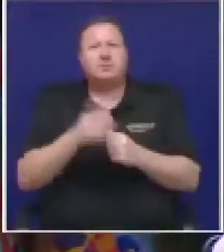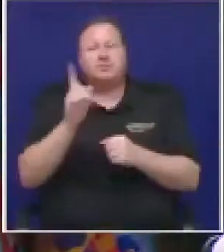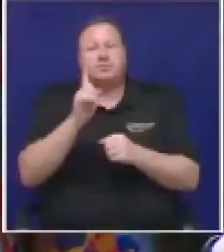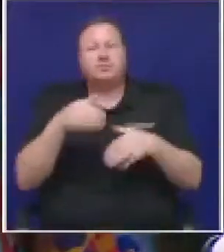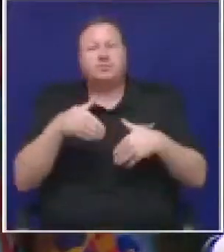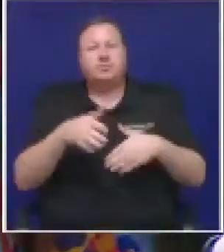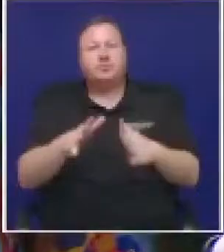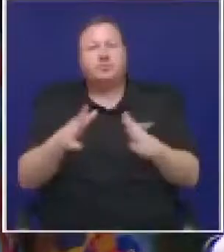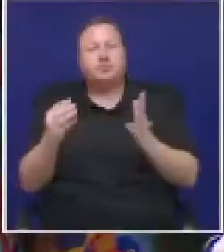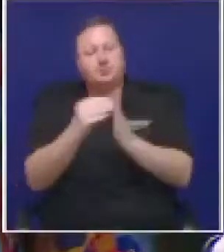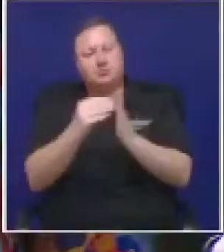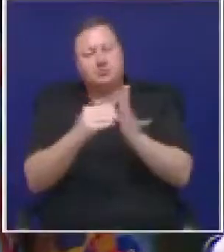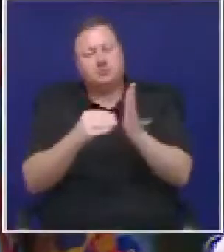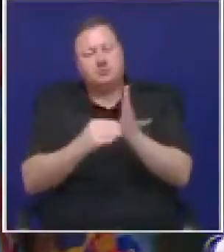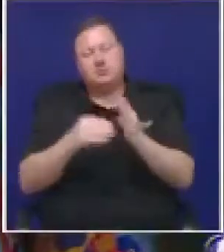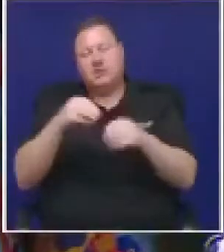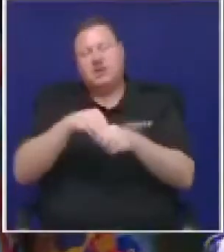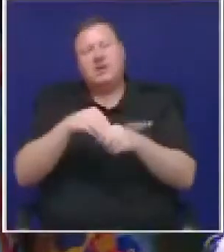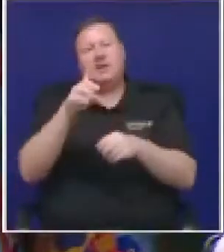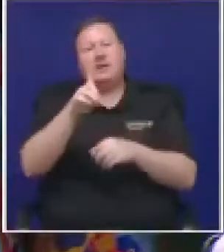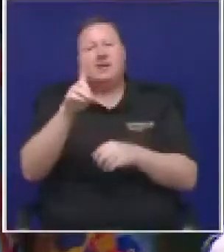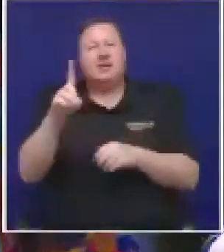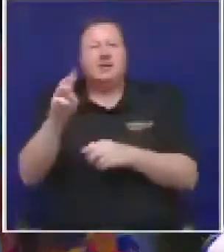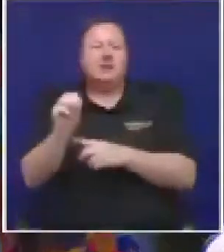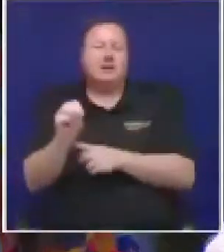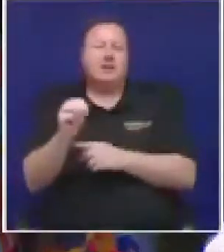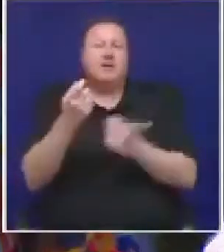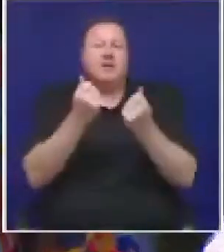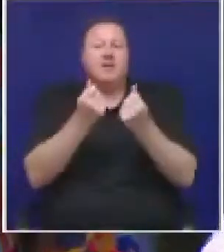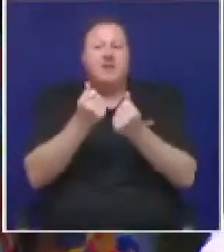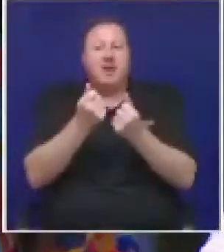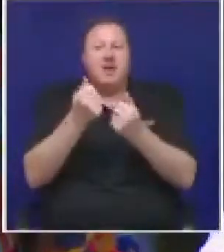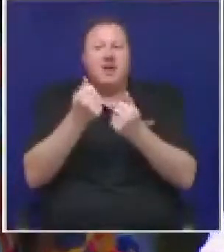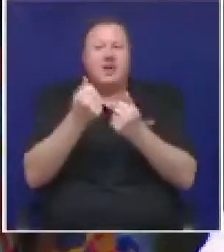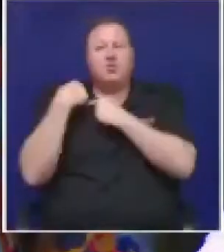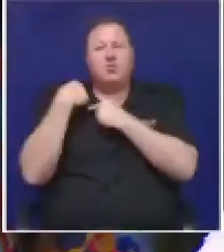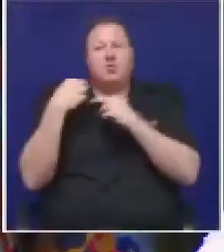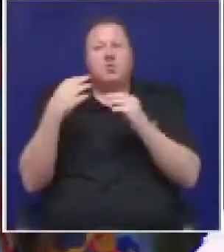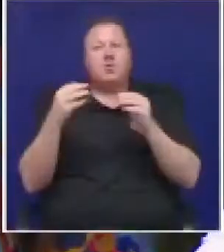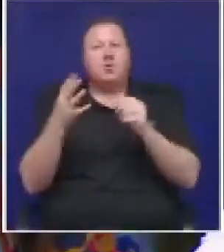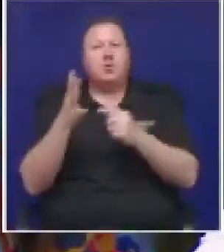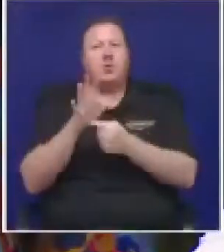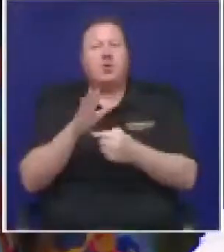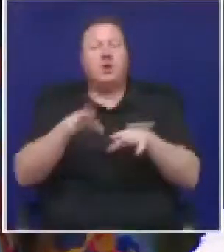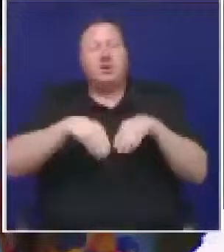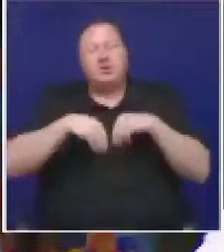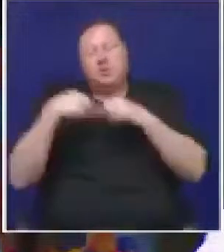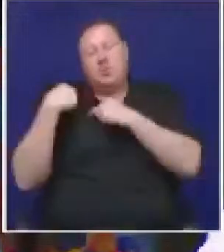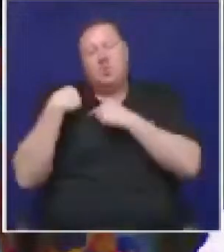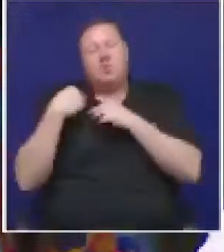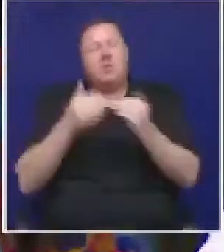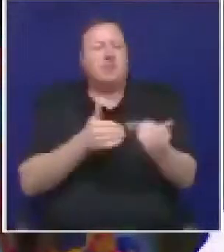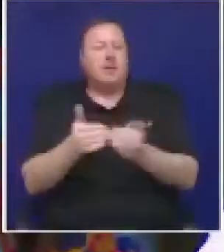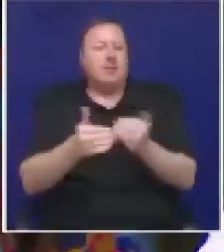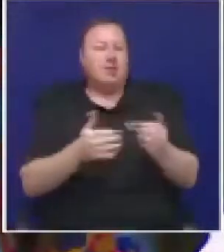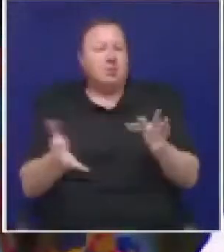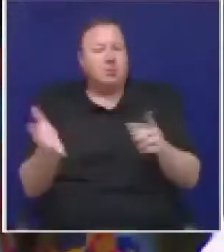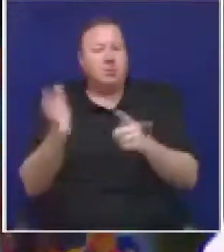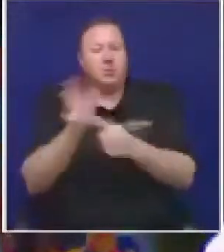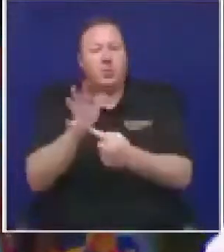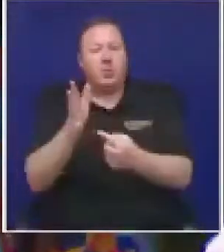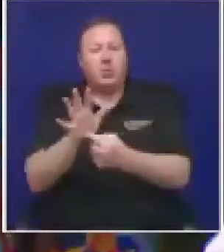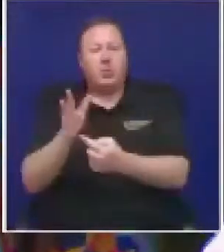are in place within the DDM to ensure financial responsibility and consequence management so that funds earmarked for